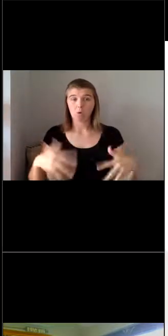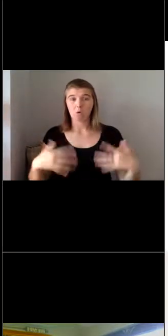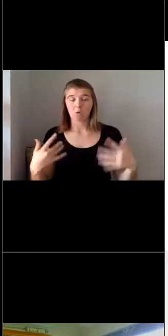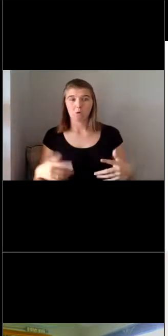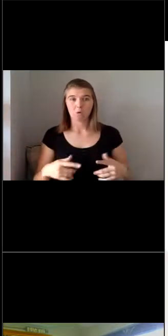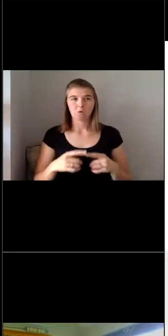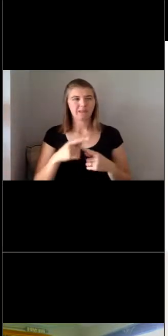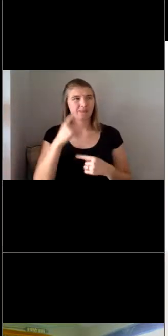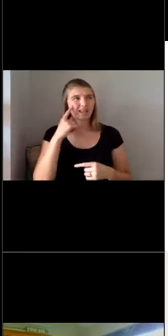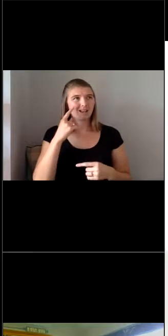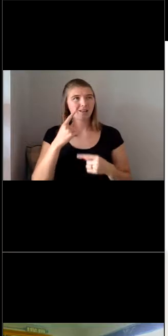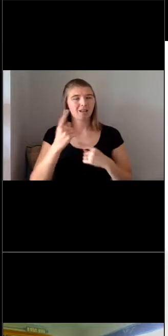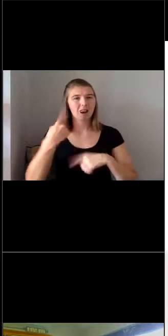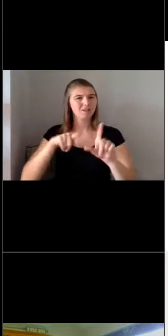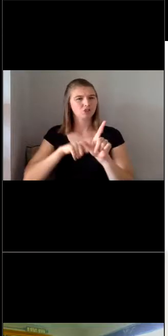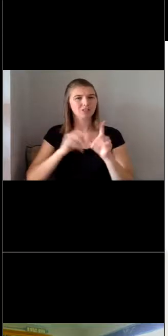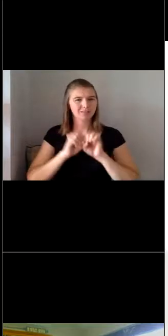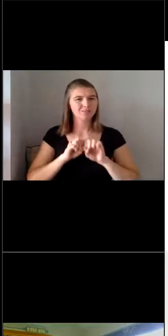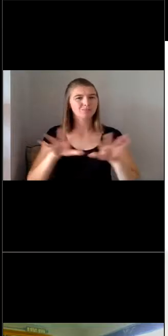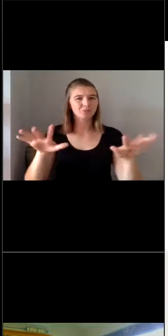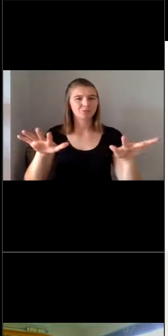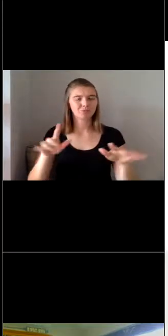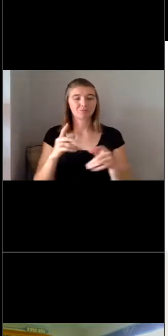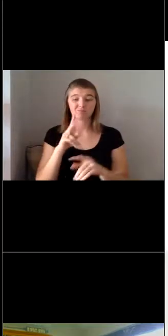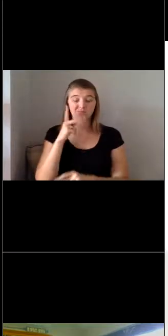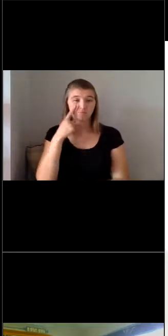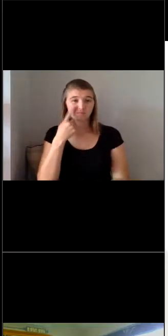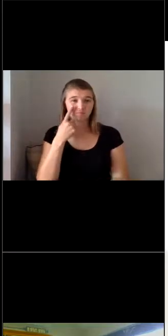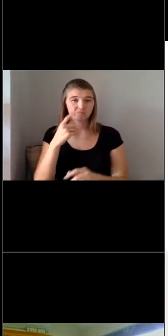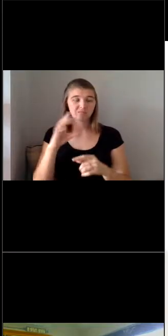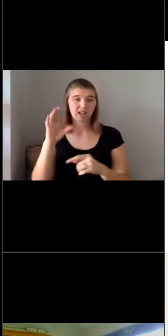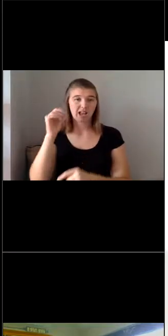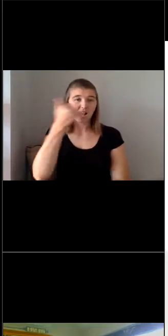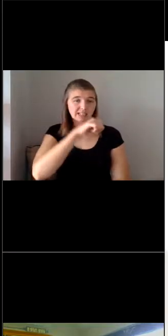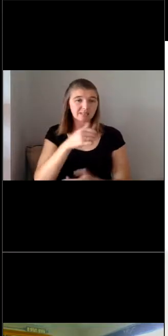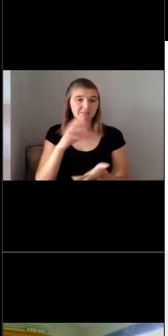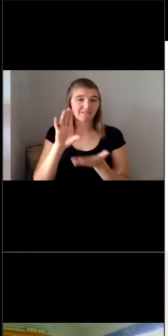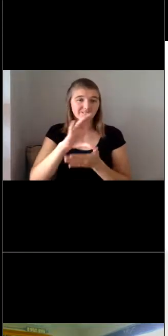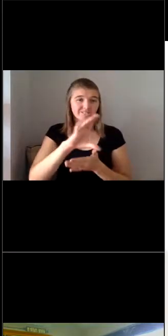year, I believe, looking at how academic funding structures are one of the key